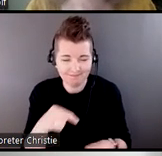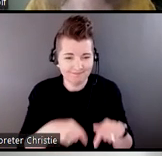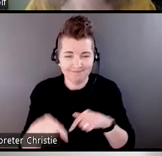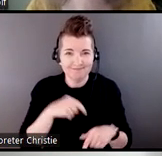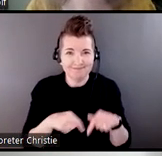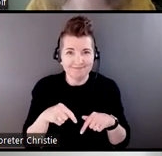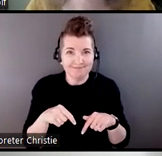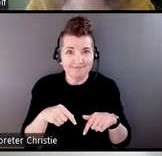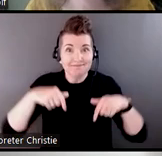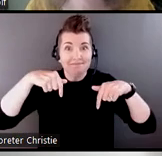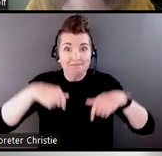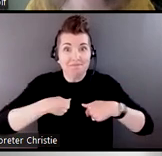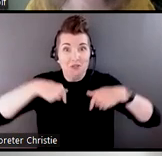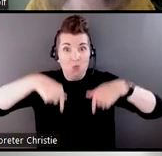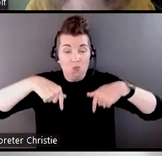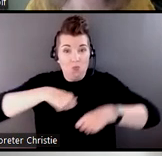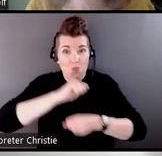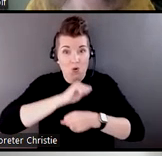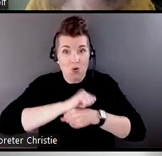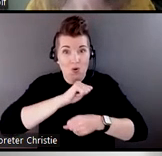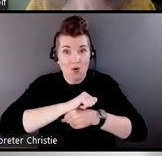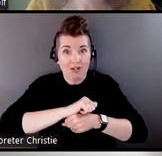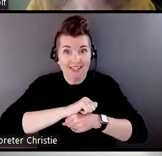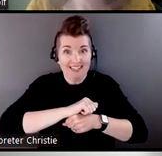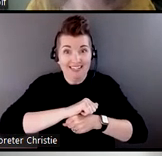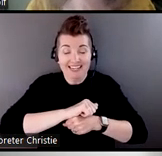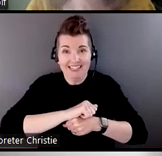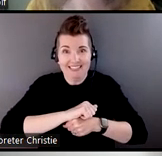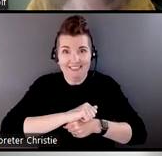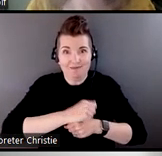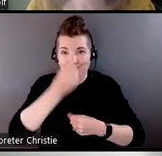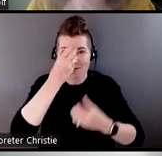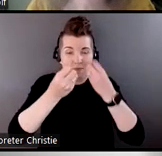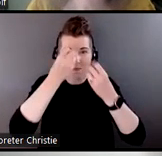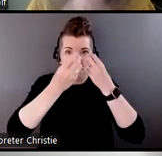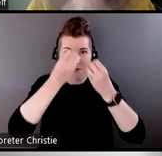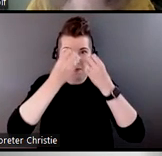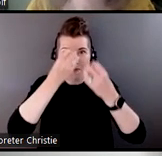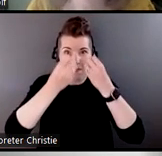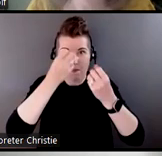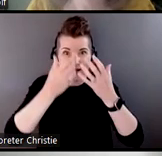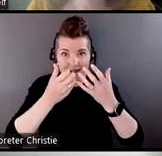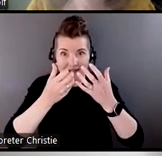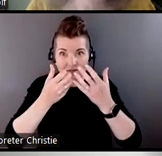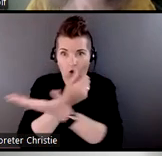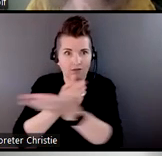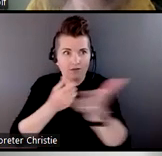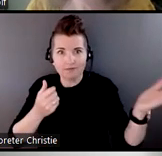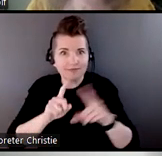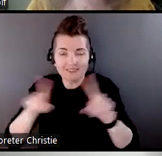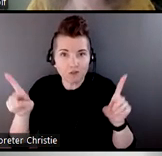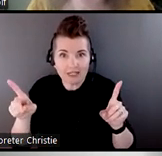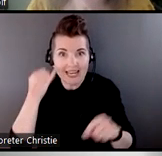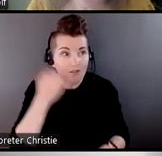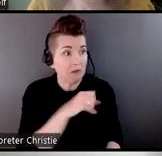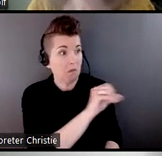for us because we work in this field every day. We think if we mention something once to people, they will remember. Marketers will